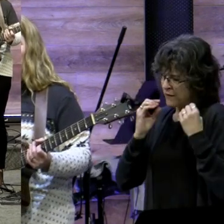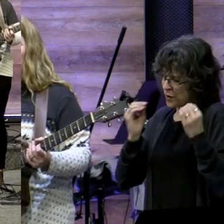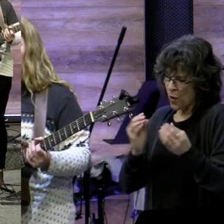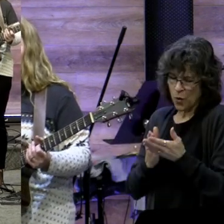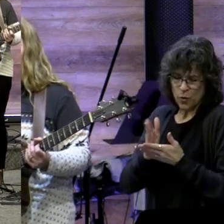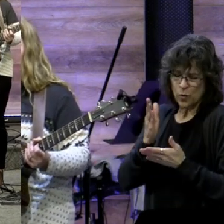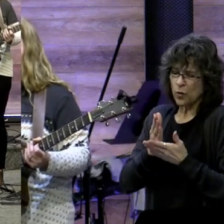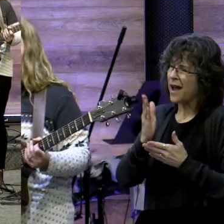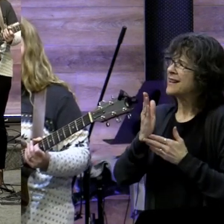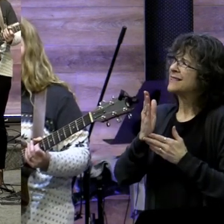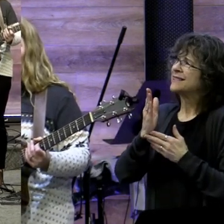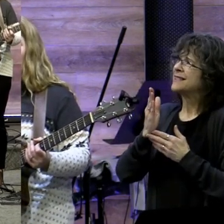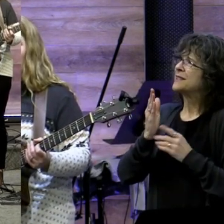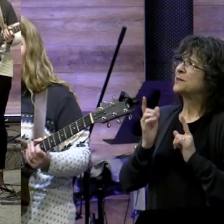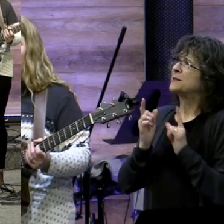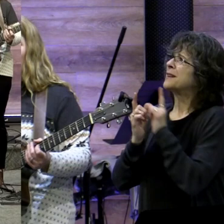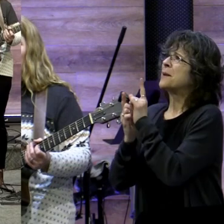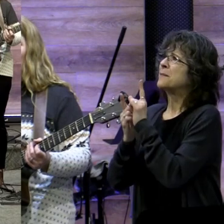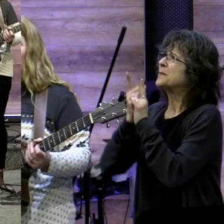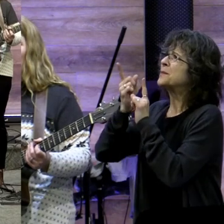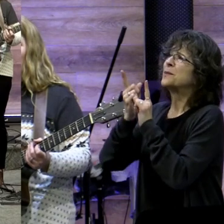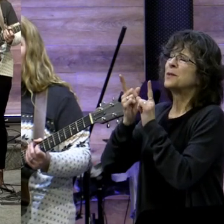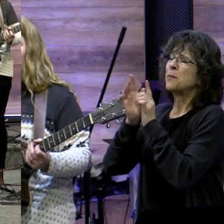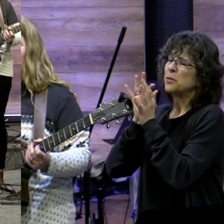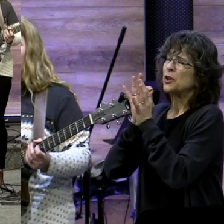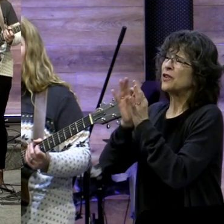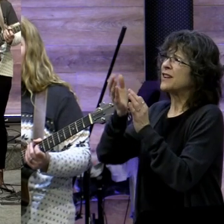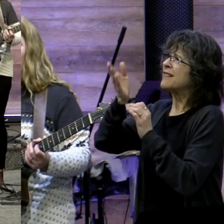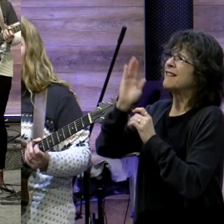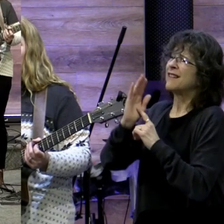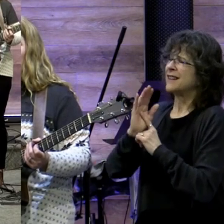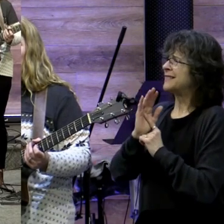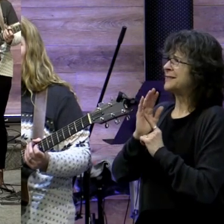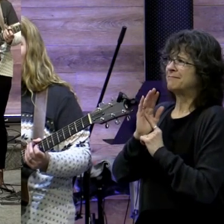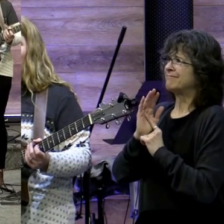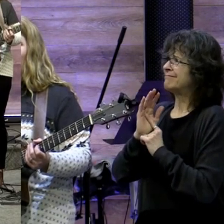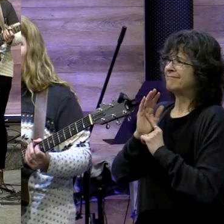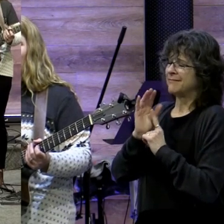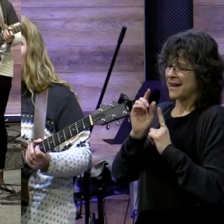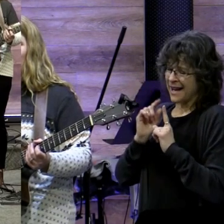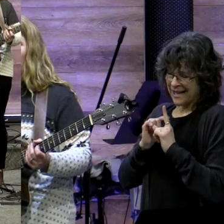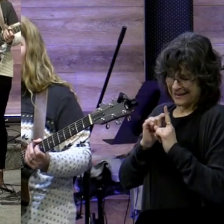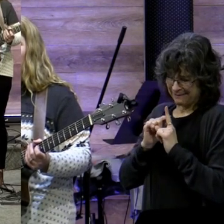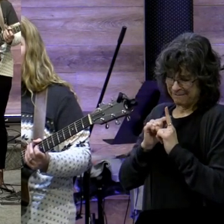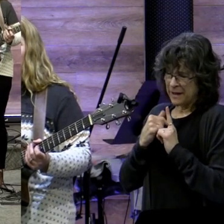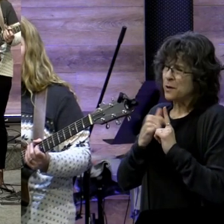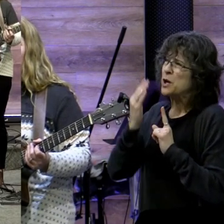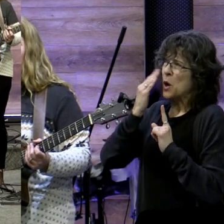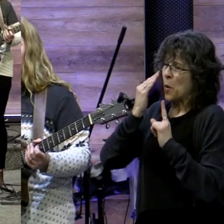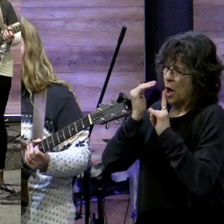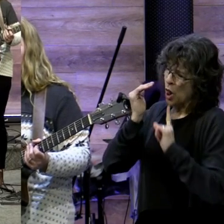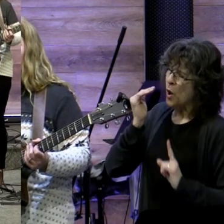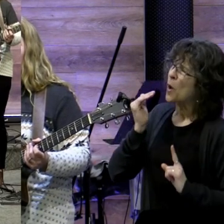a perfect, holy God on our own merit. But we thank you that in your kindness,